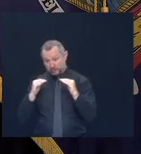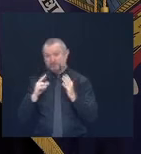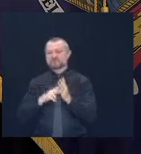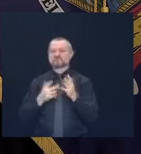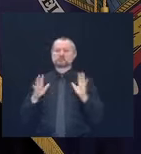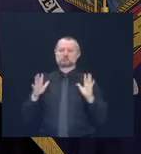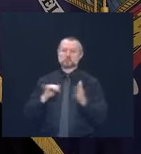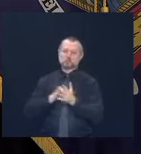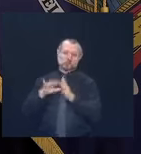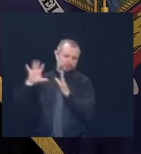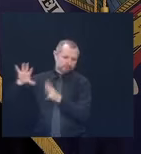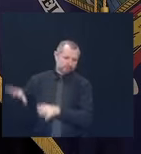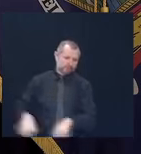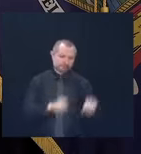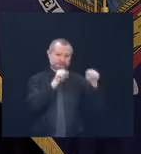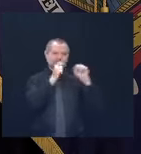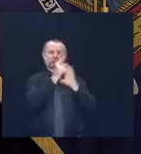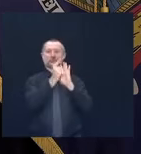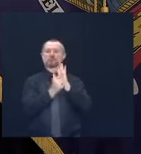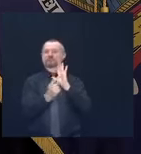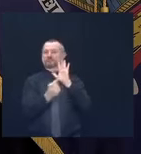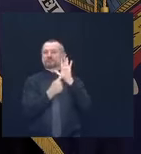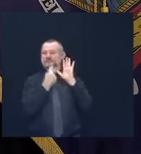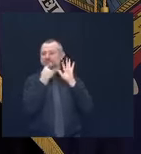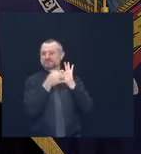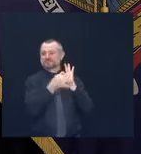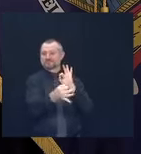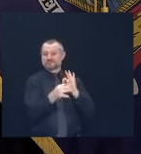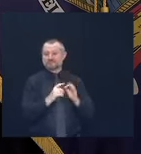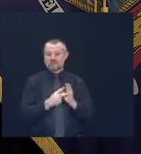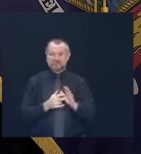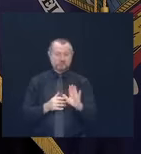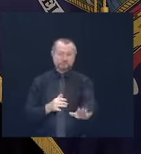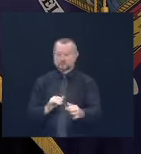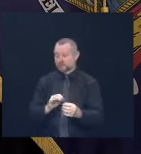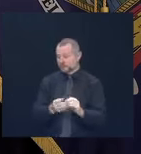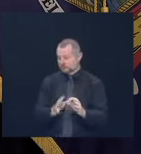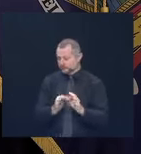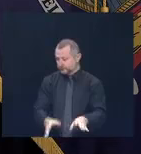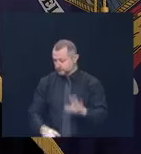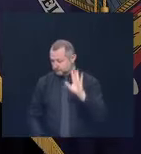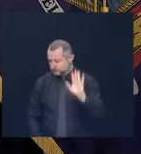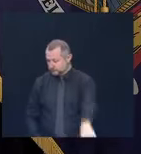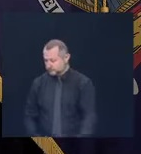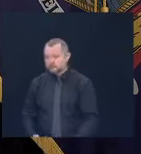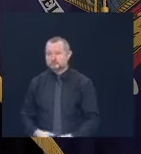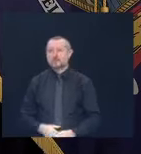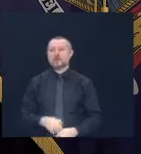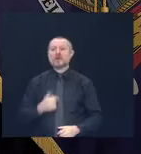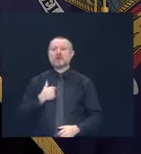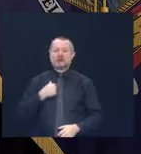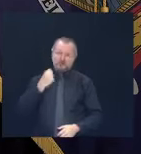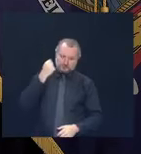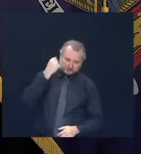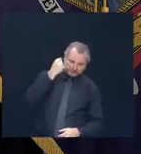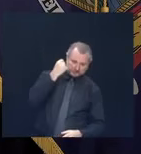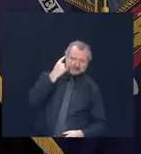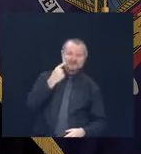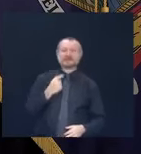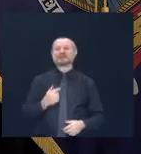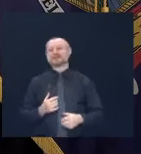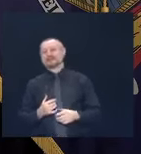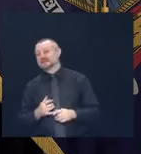the city is irrelevant, right? I understand the main difference